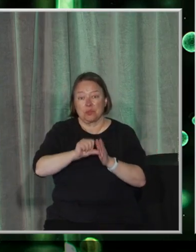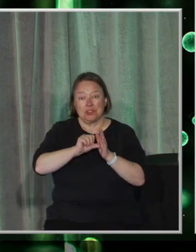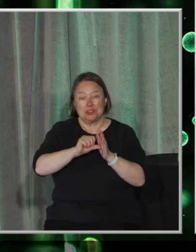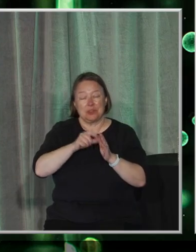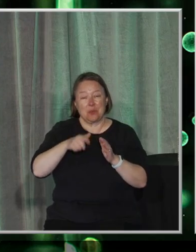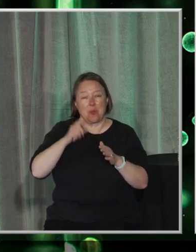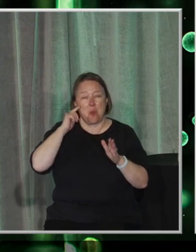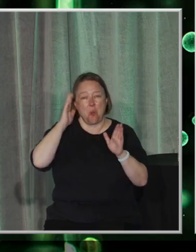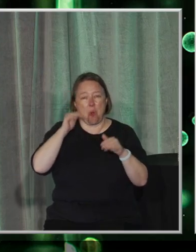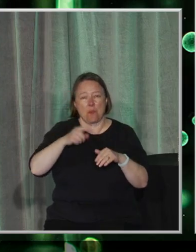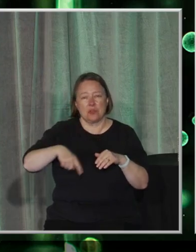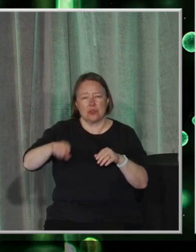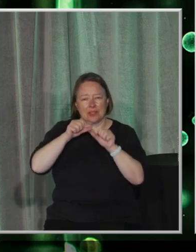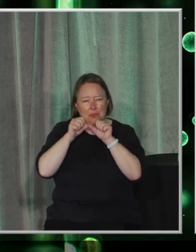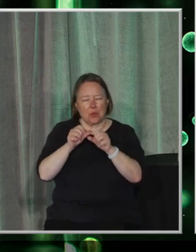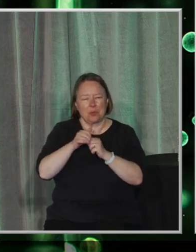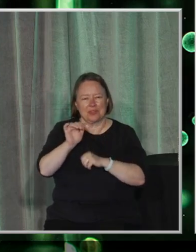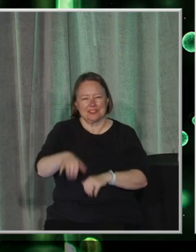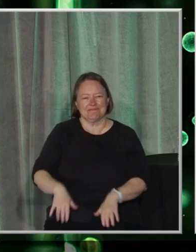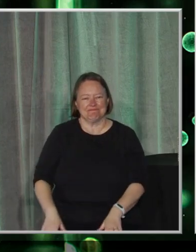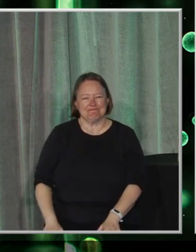that you guys keep going with this.